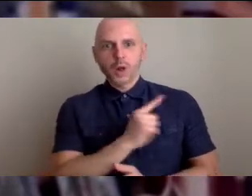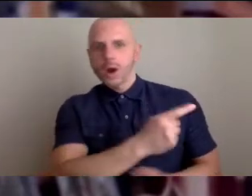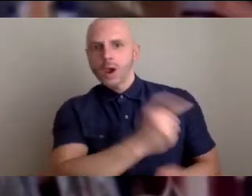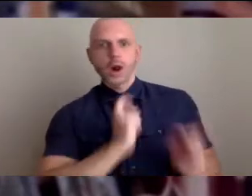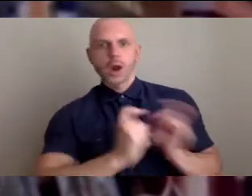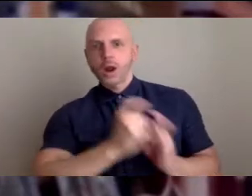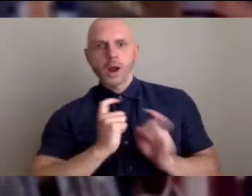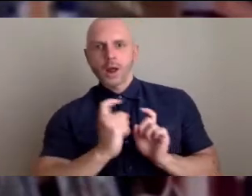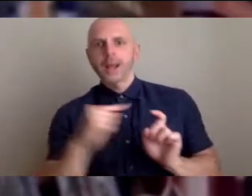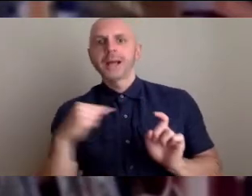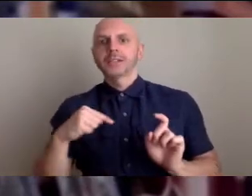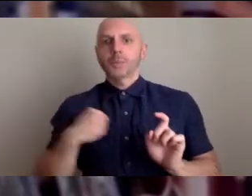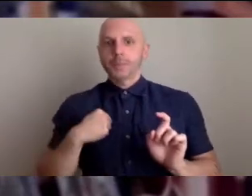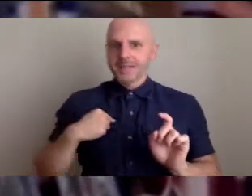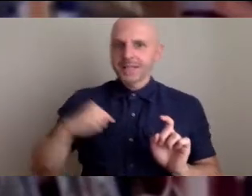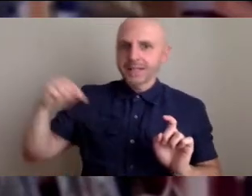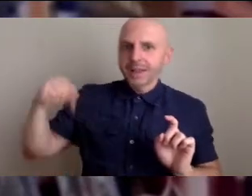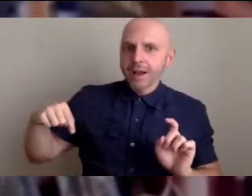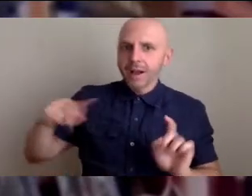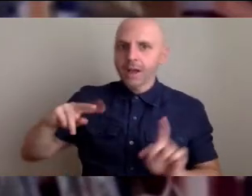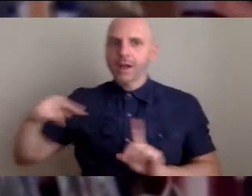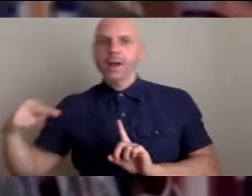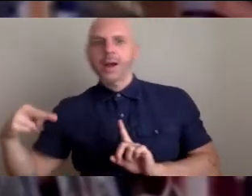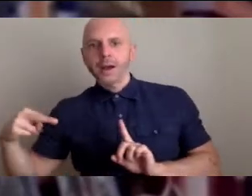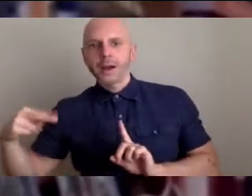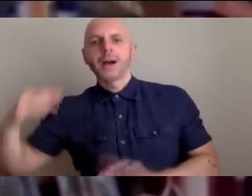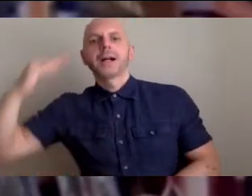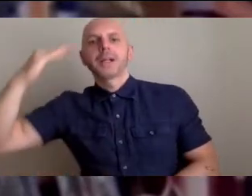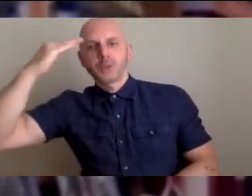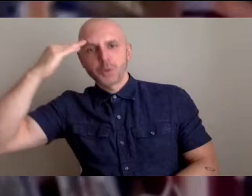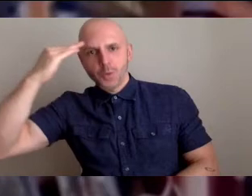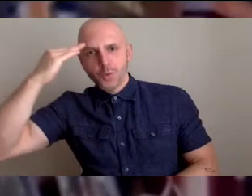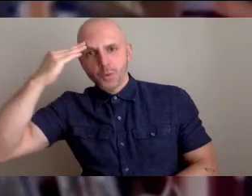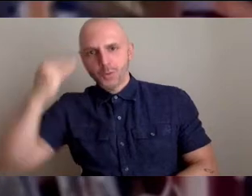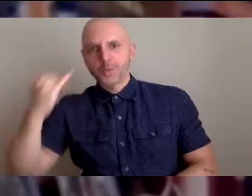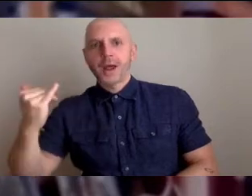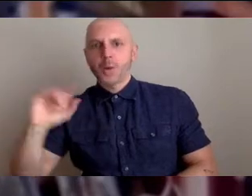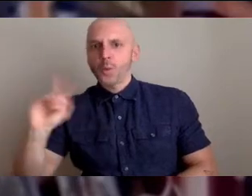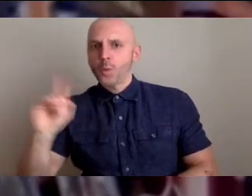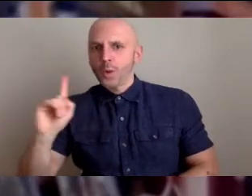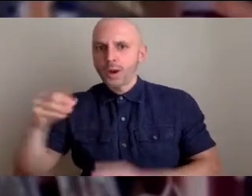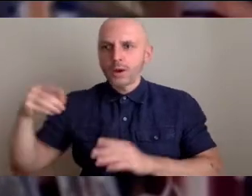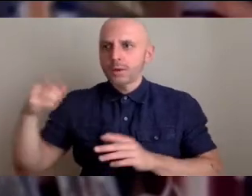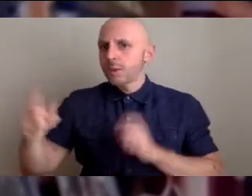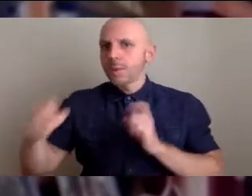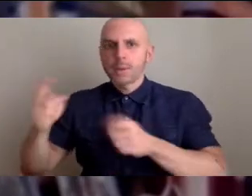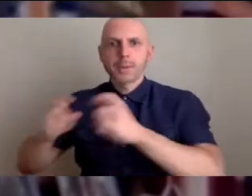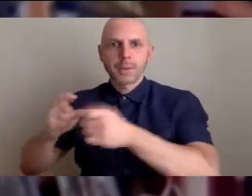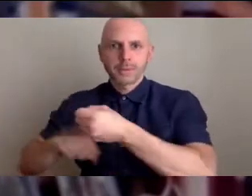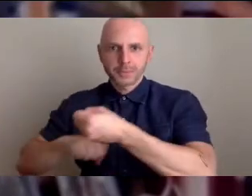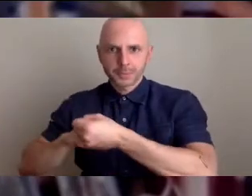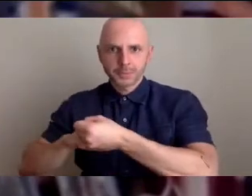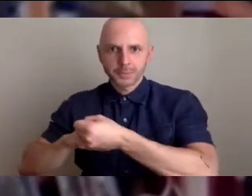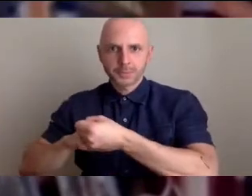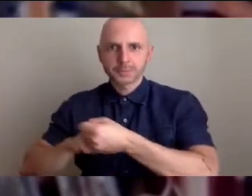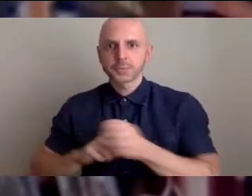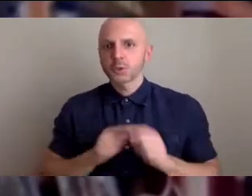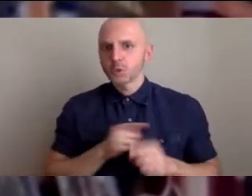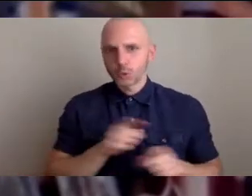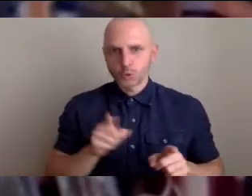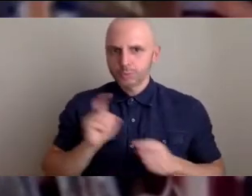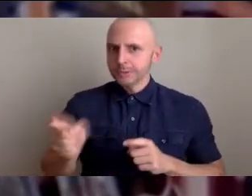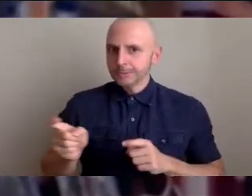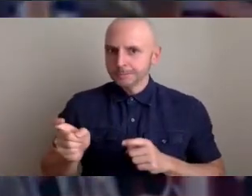law area is just a wonderful example of what you've done for your law school. Could we have the next slide?